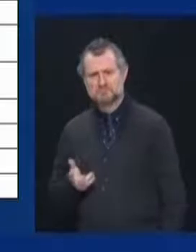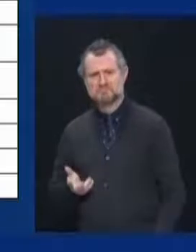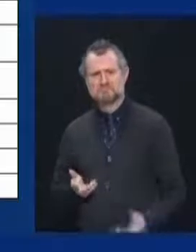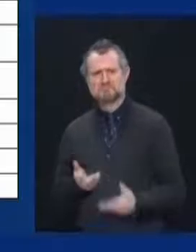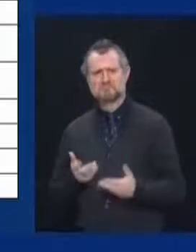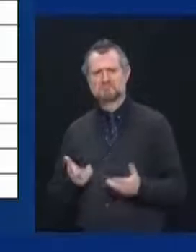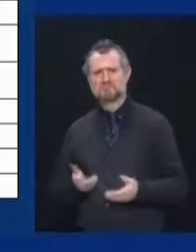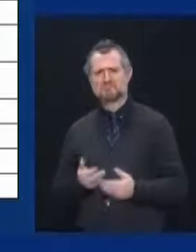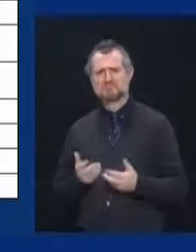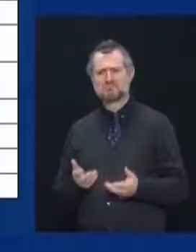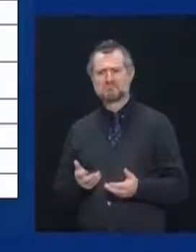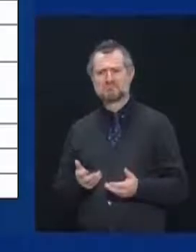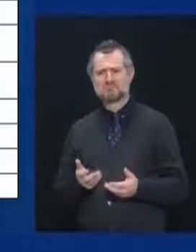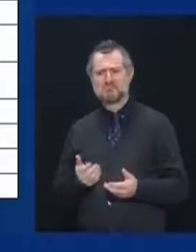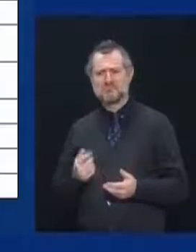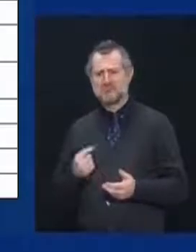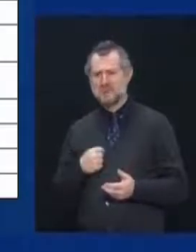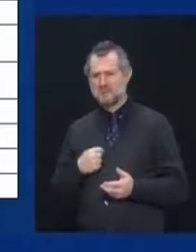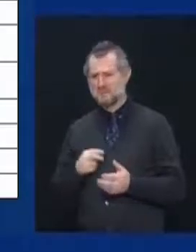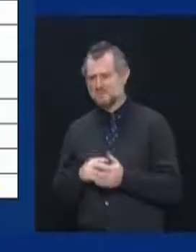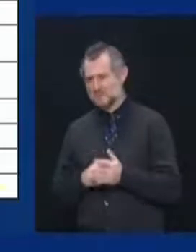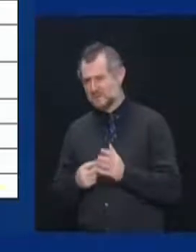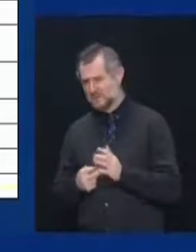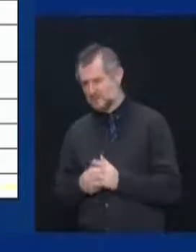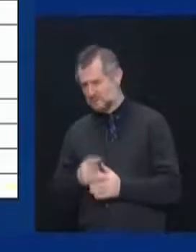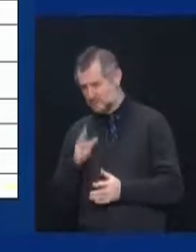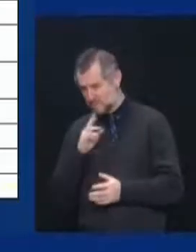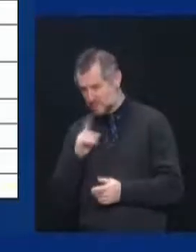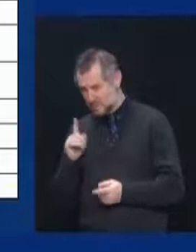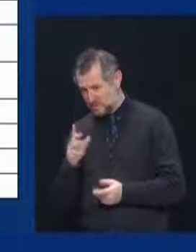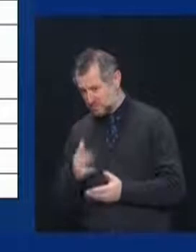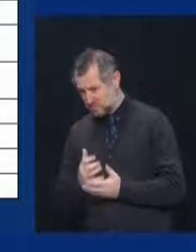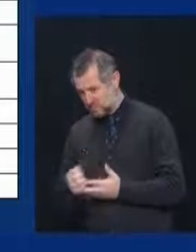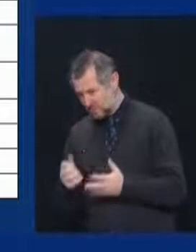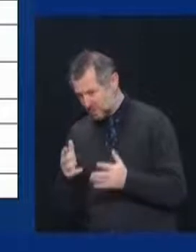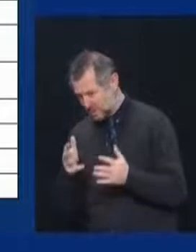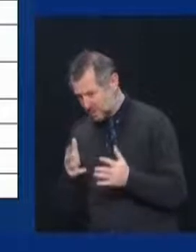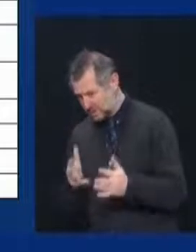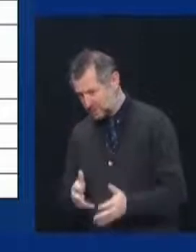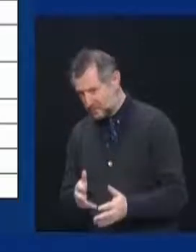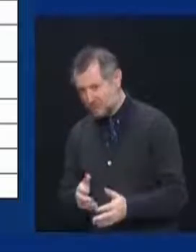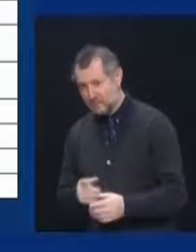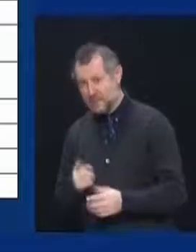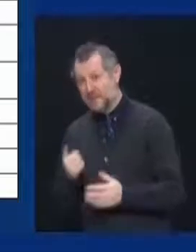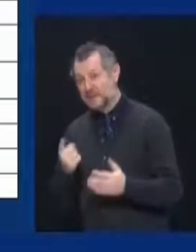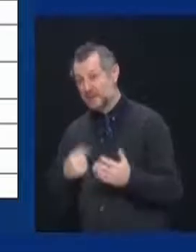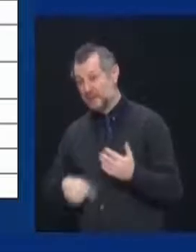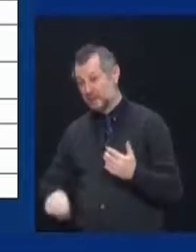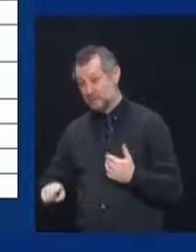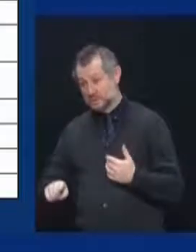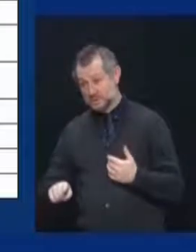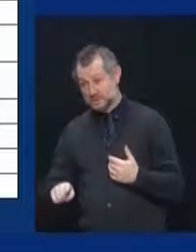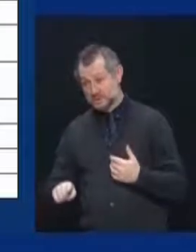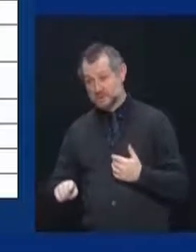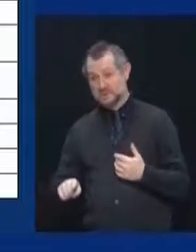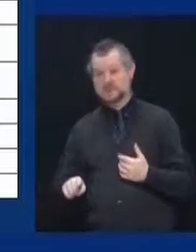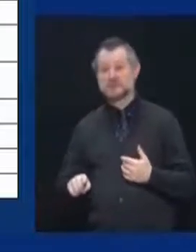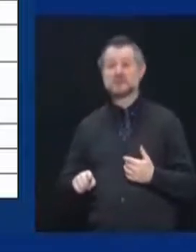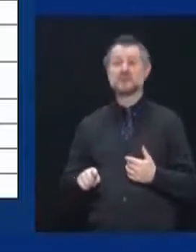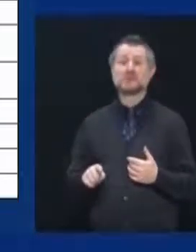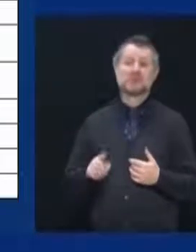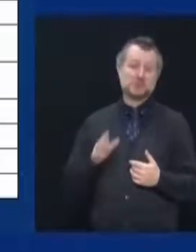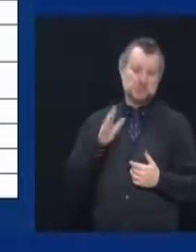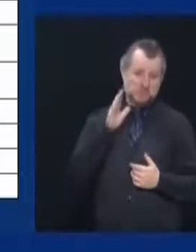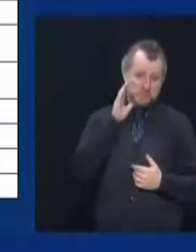they're talking about working through the backlog. Next week, there will be